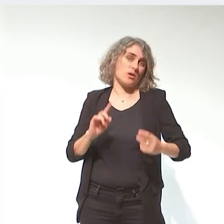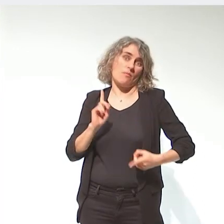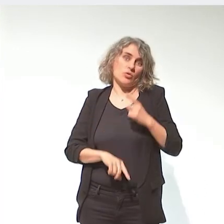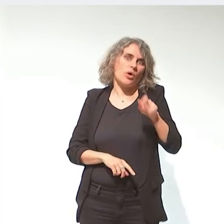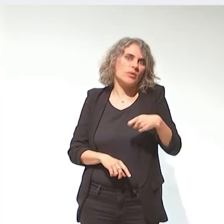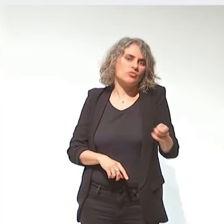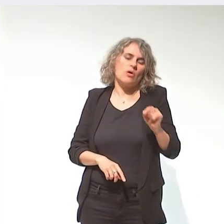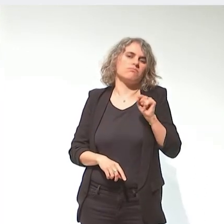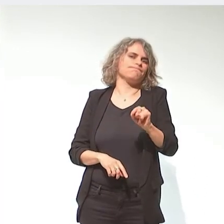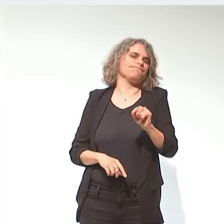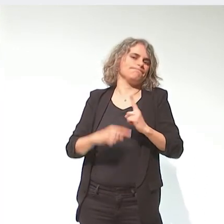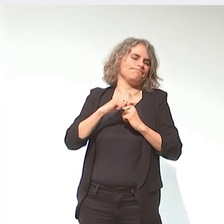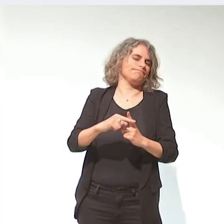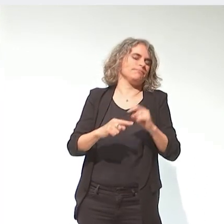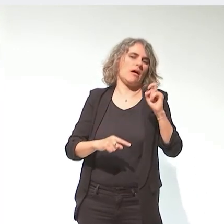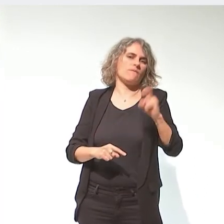that